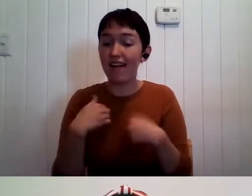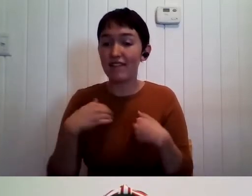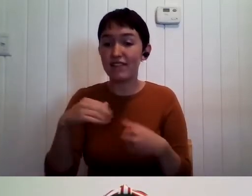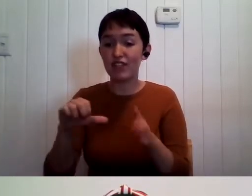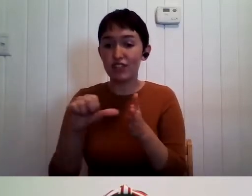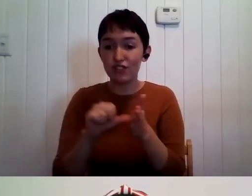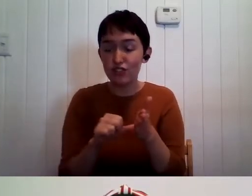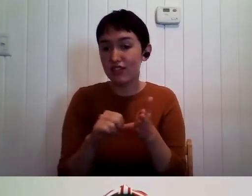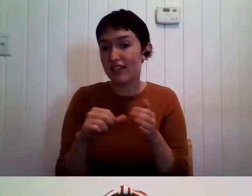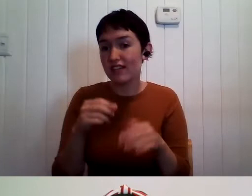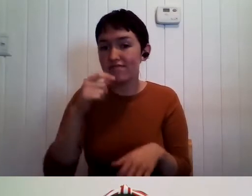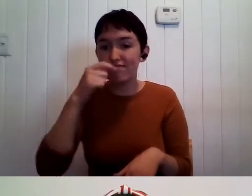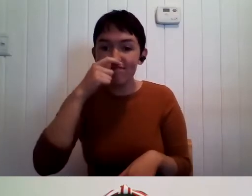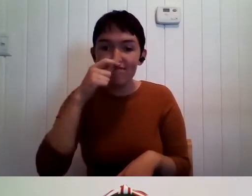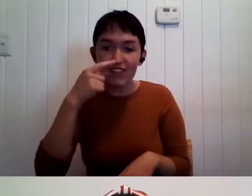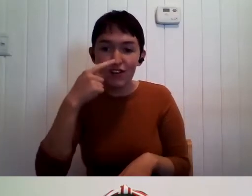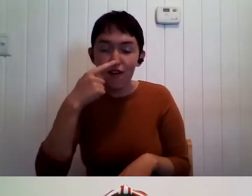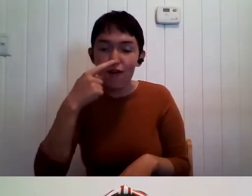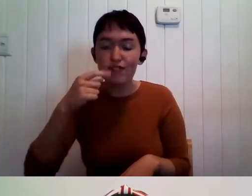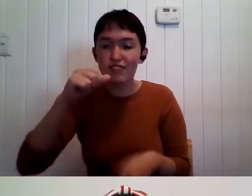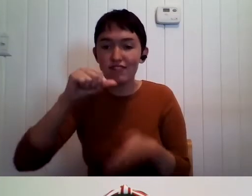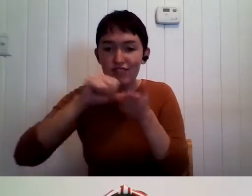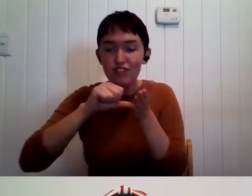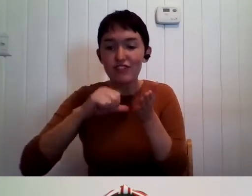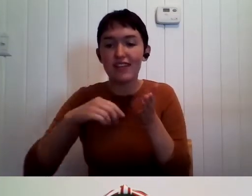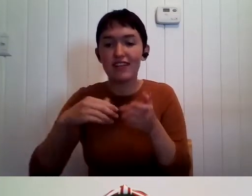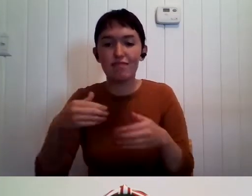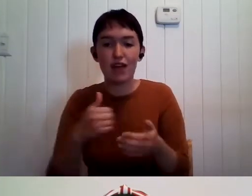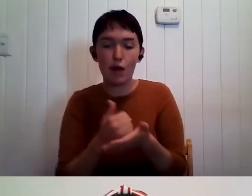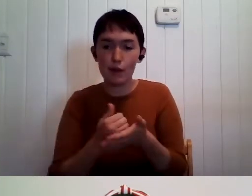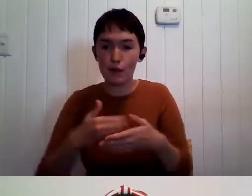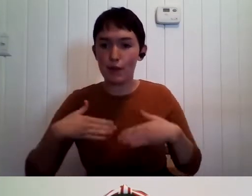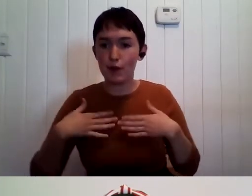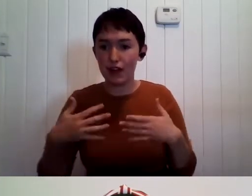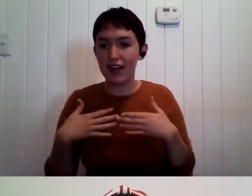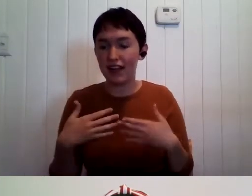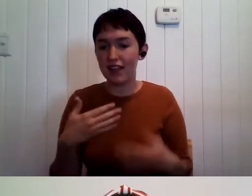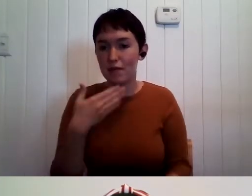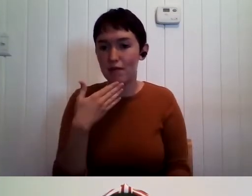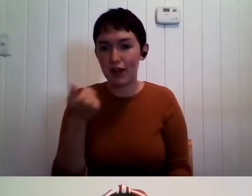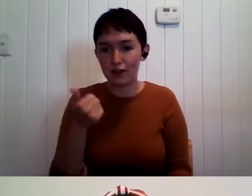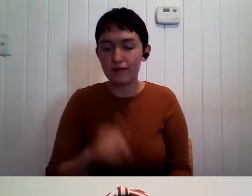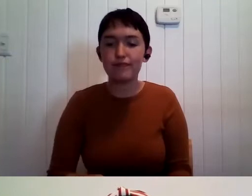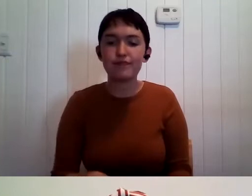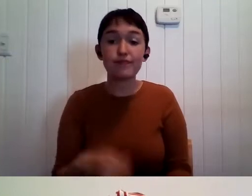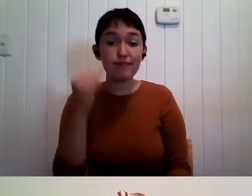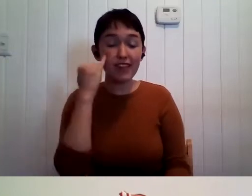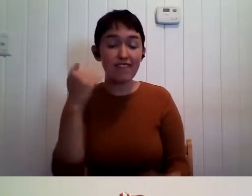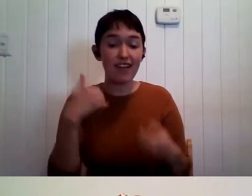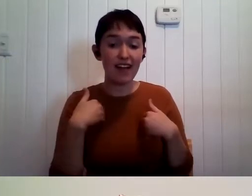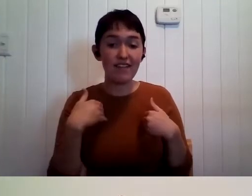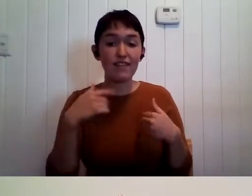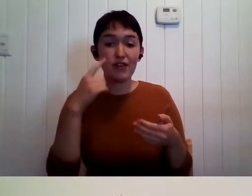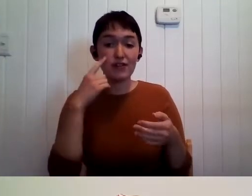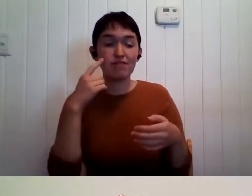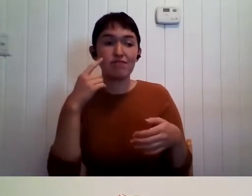I think if we had like all the resources in the world, we'd want to take all the pugs ever that can breathe normally